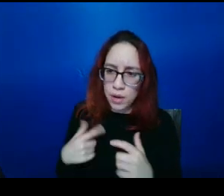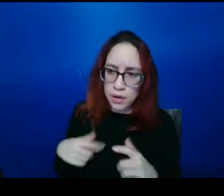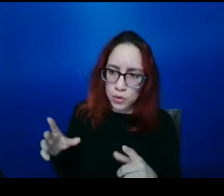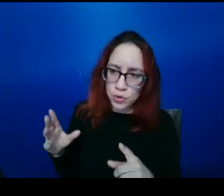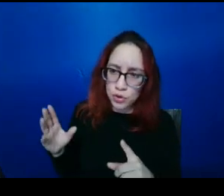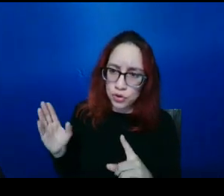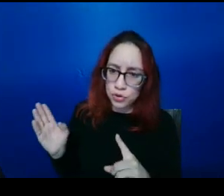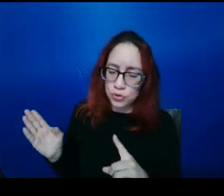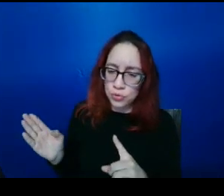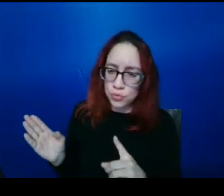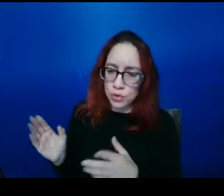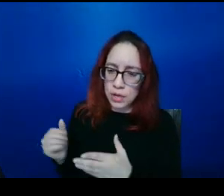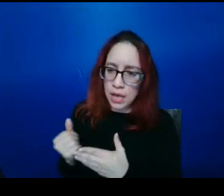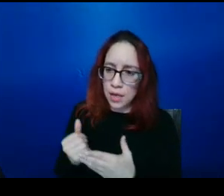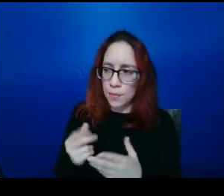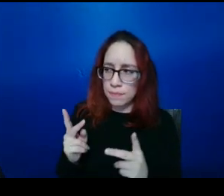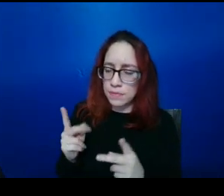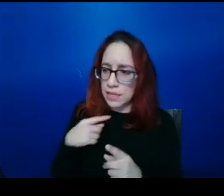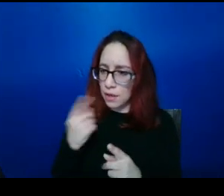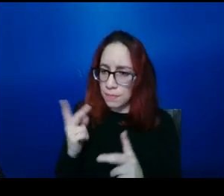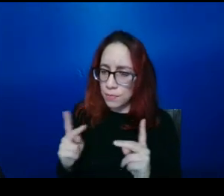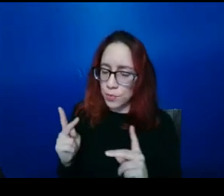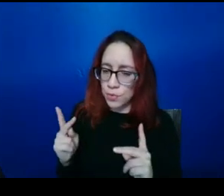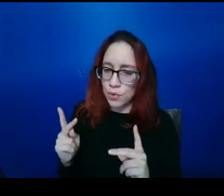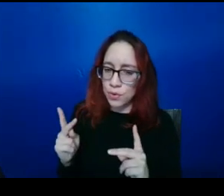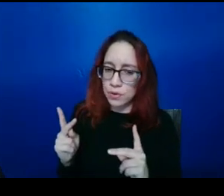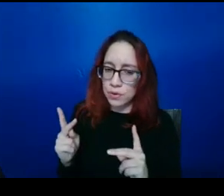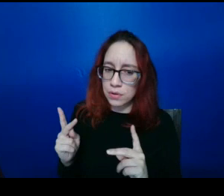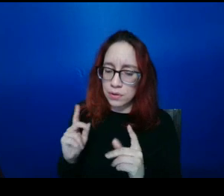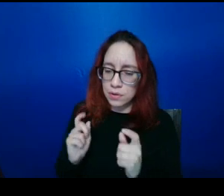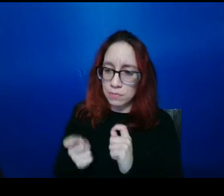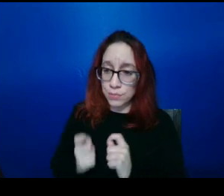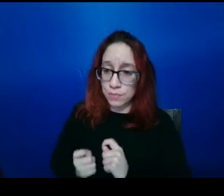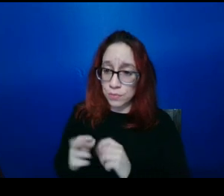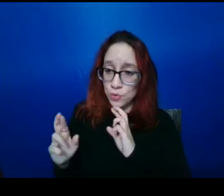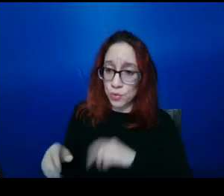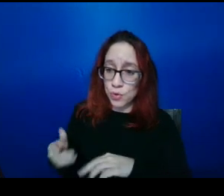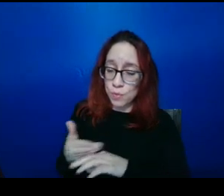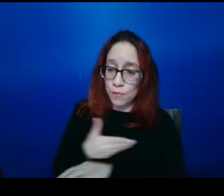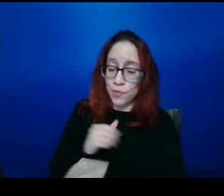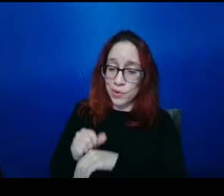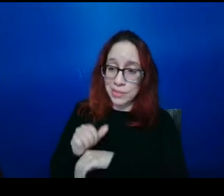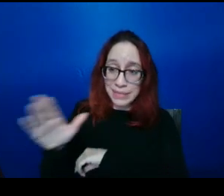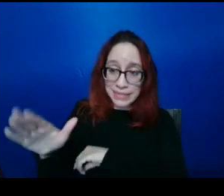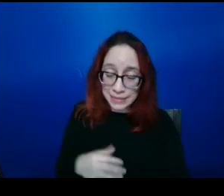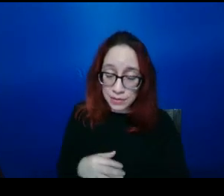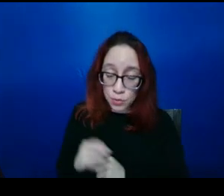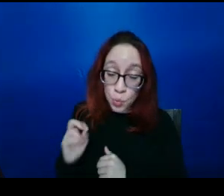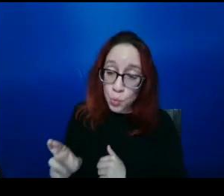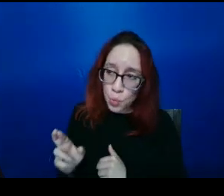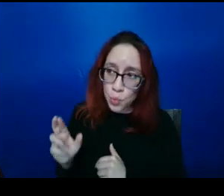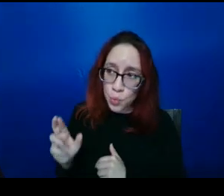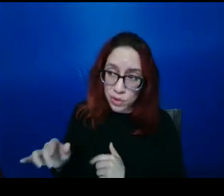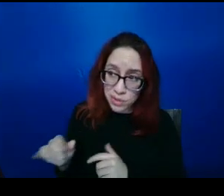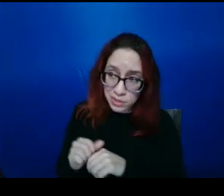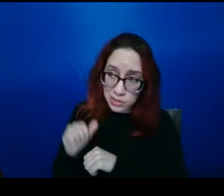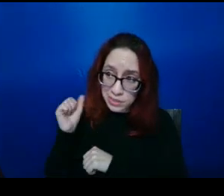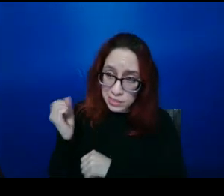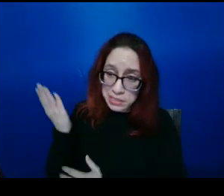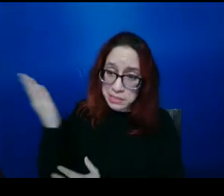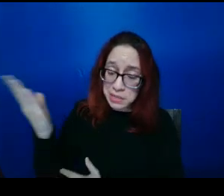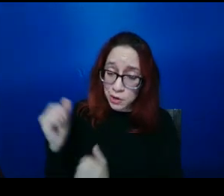direct staff to amend the report before being submitted, or does it get submitted